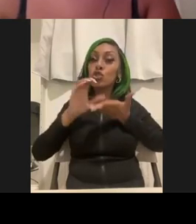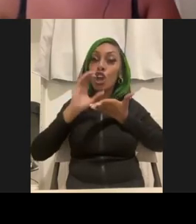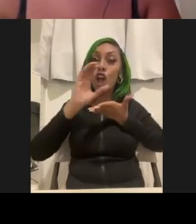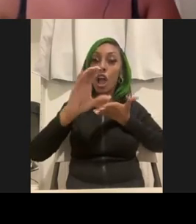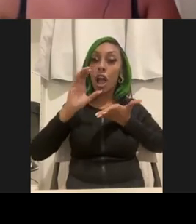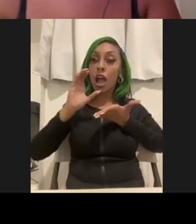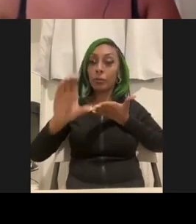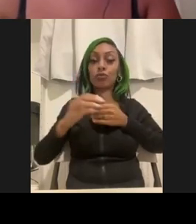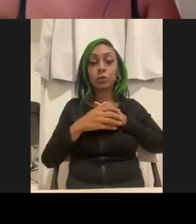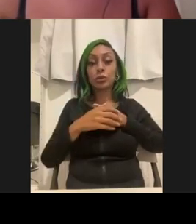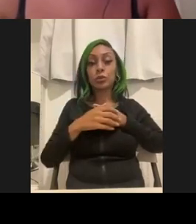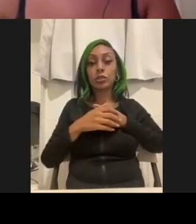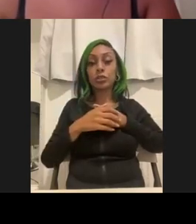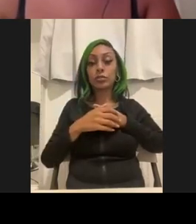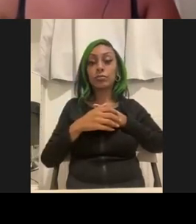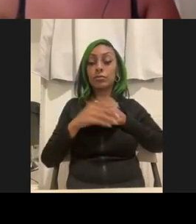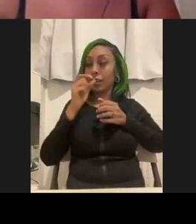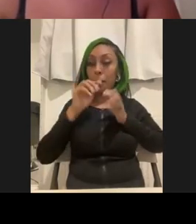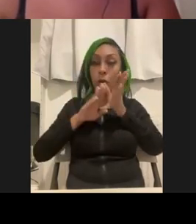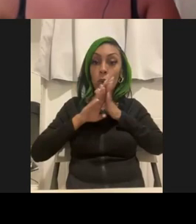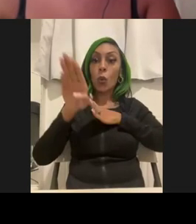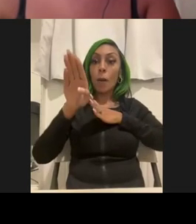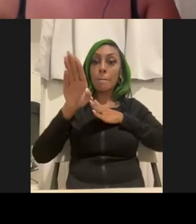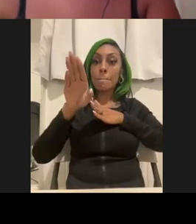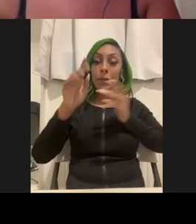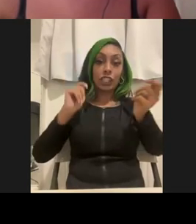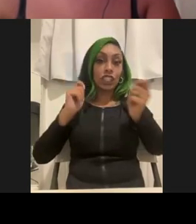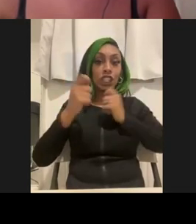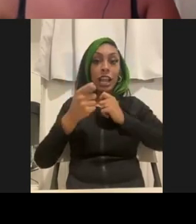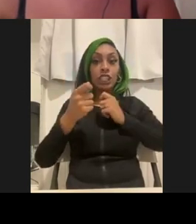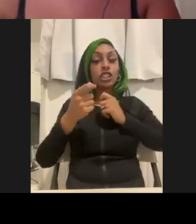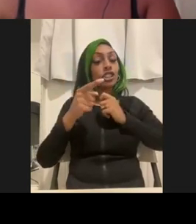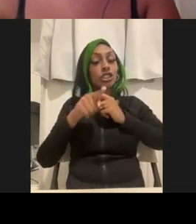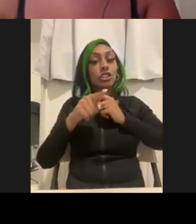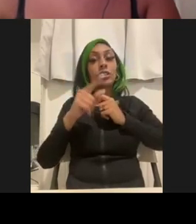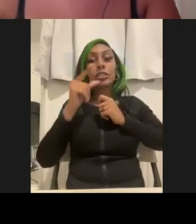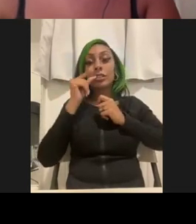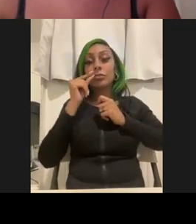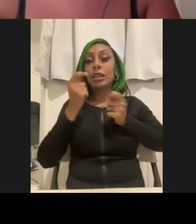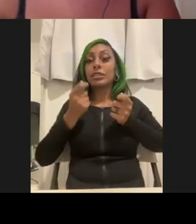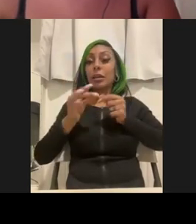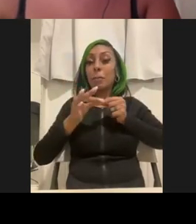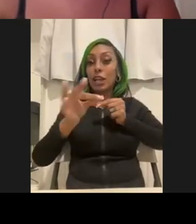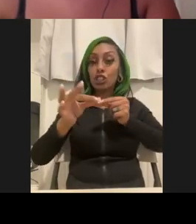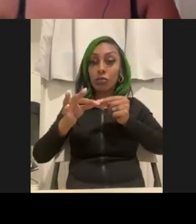impetus and even a catalyst for change that is not merely meaningful, but measurable.